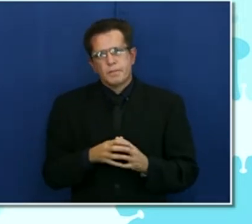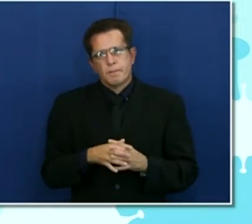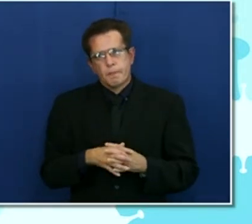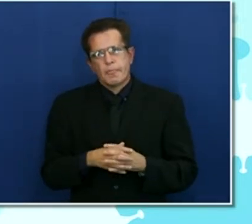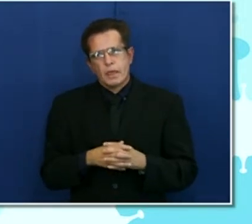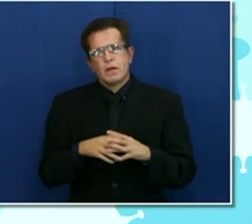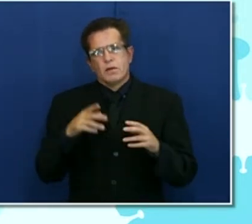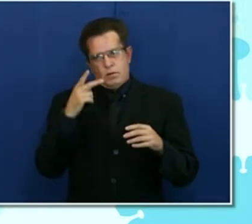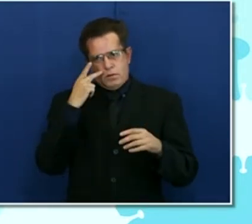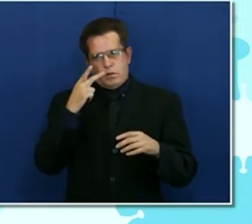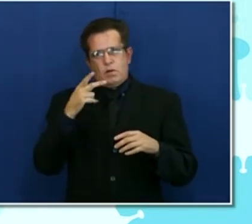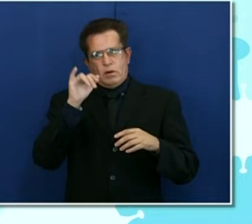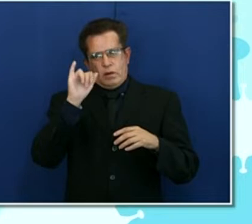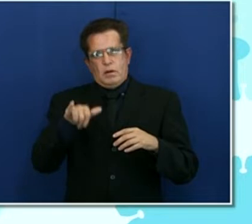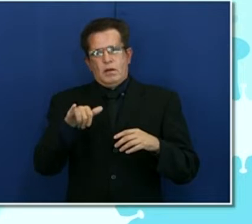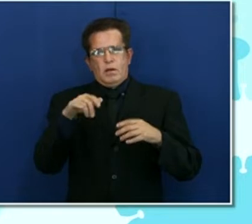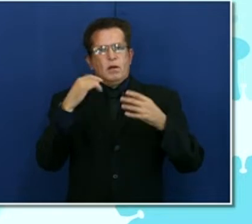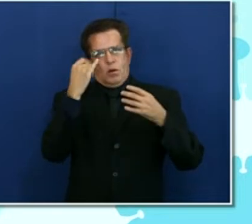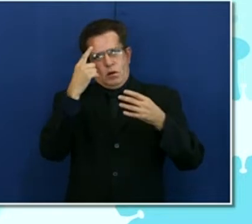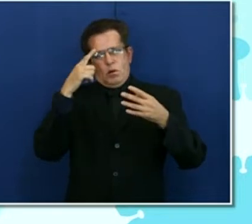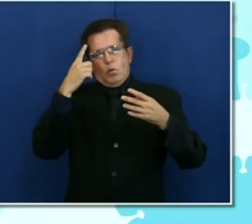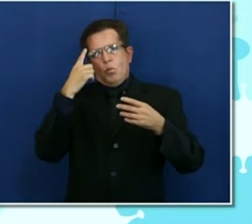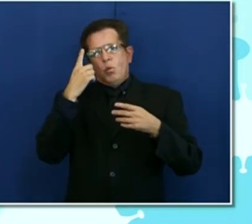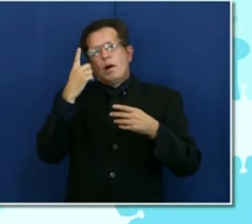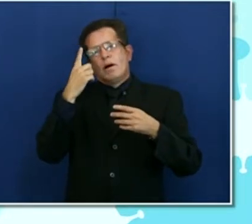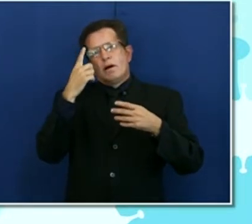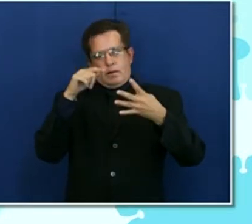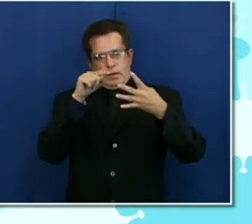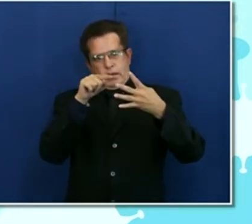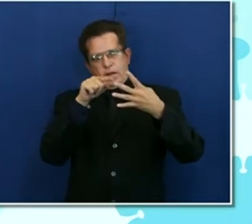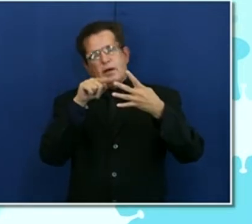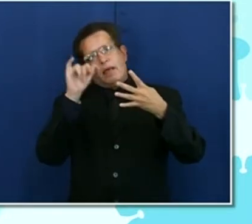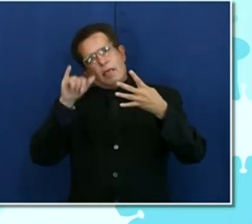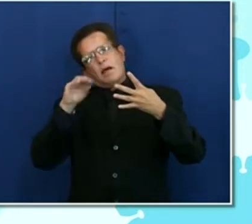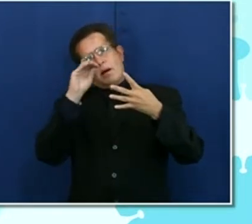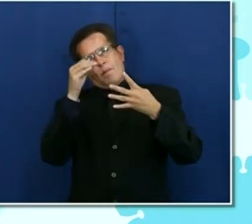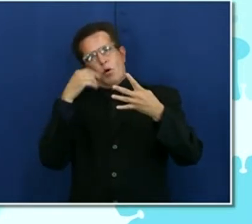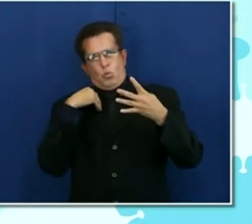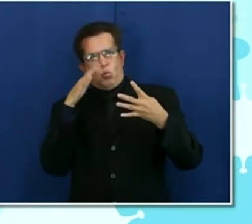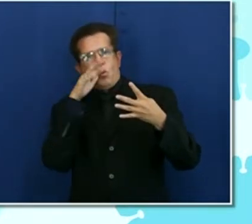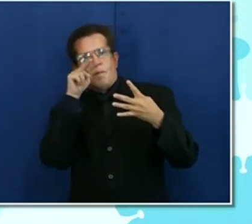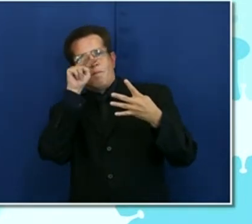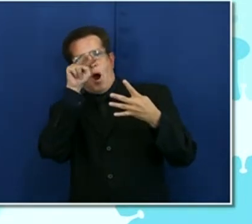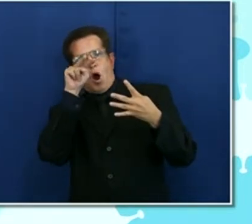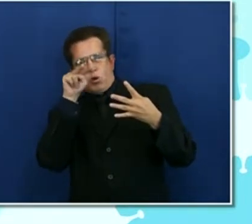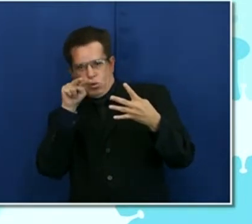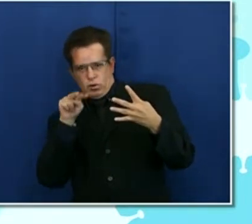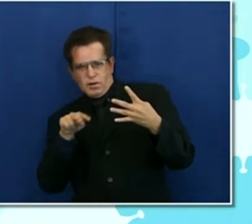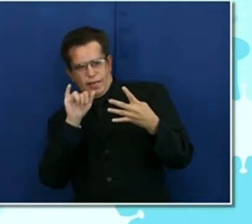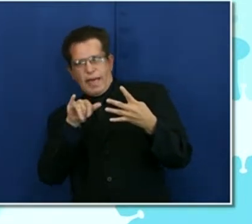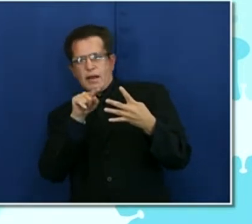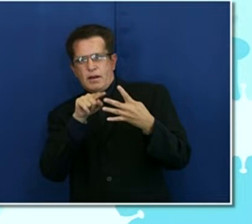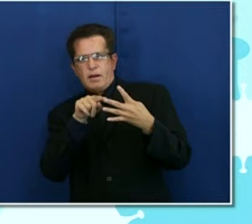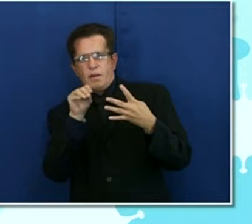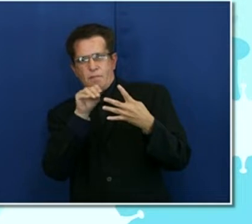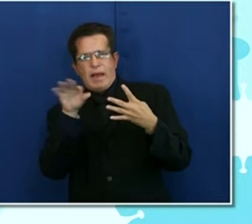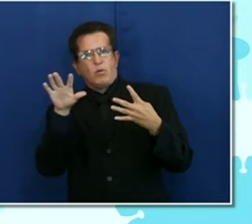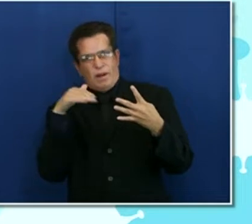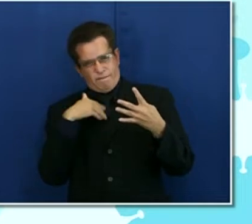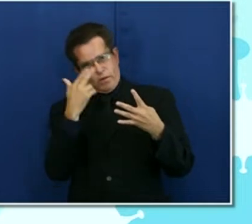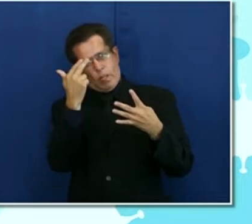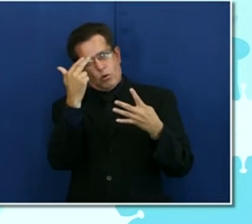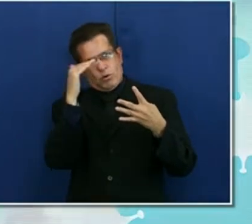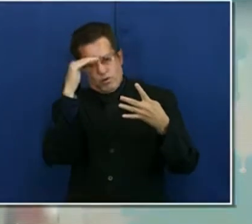community outbreaks is one of the 13 metrics that we monitor. It is important to note that this metric